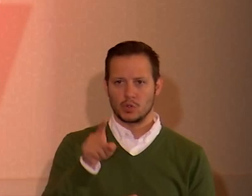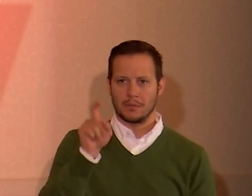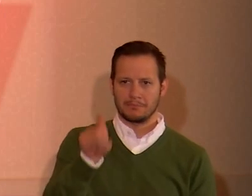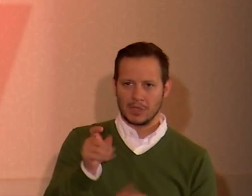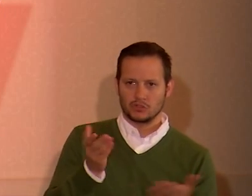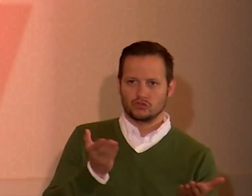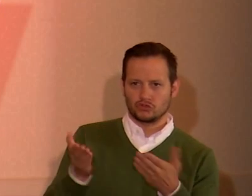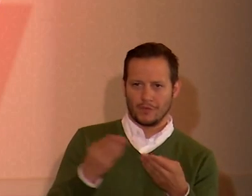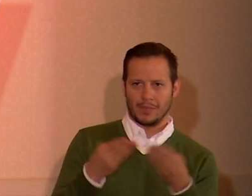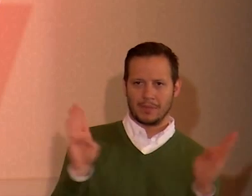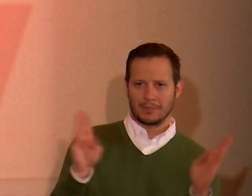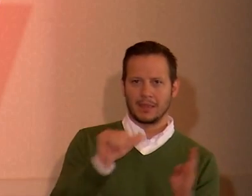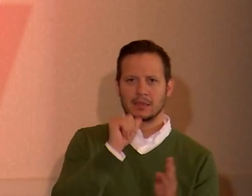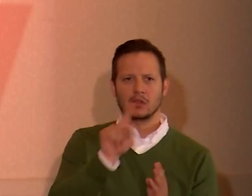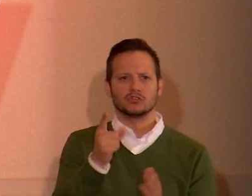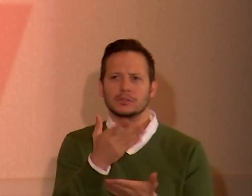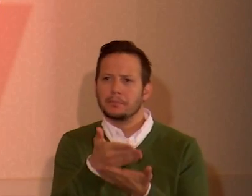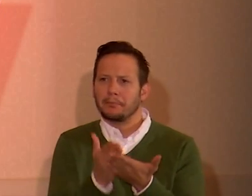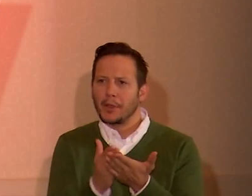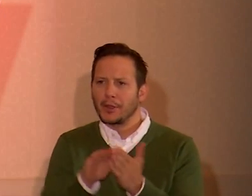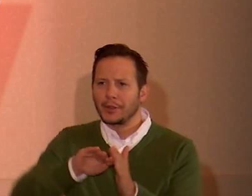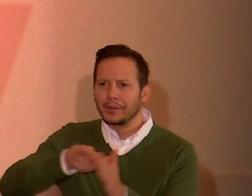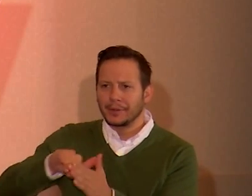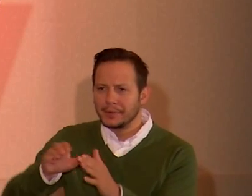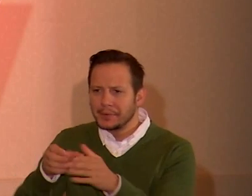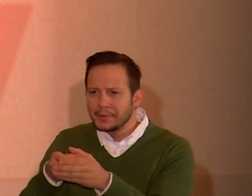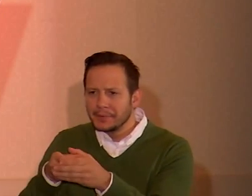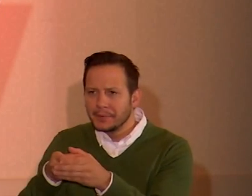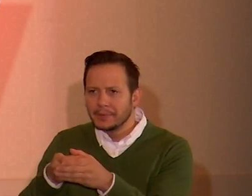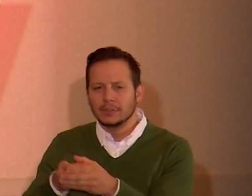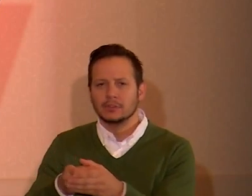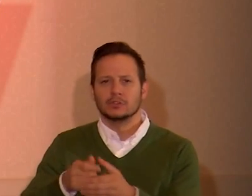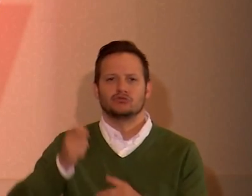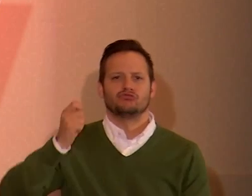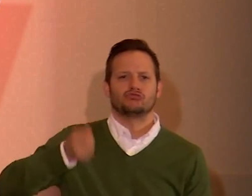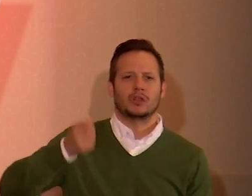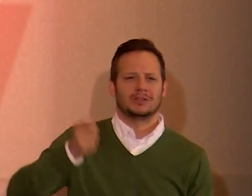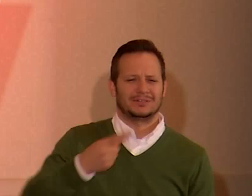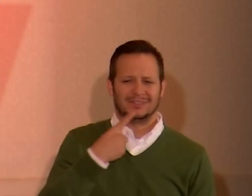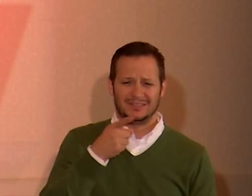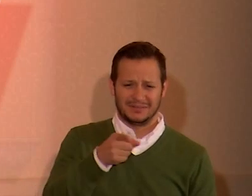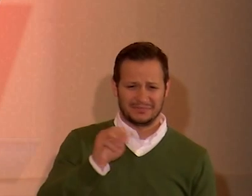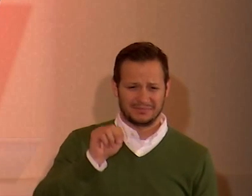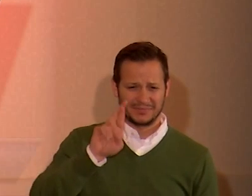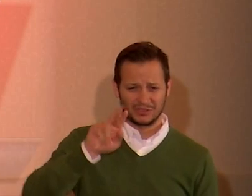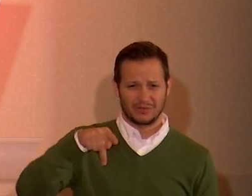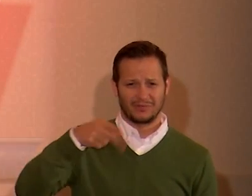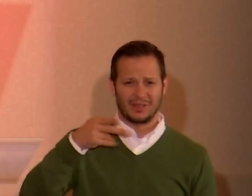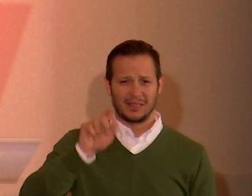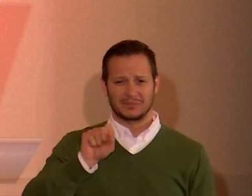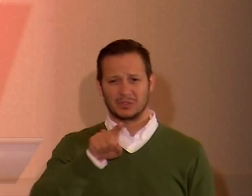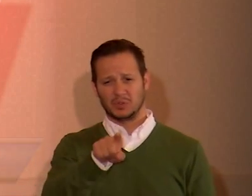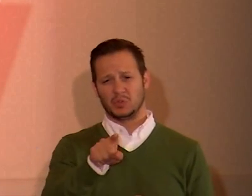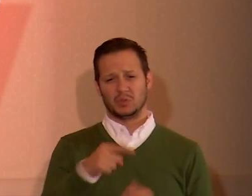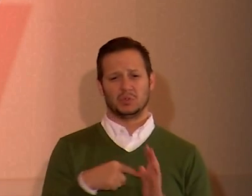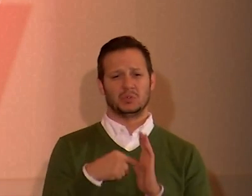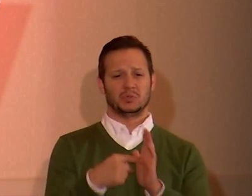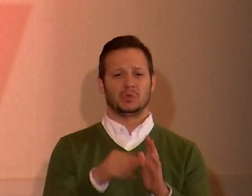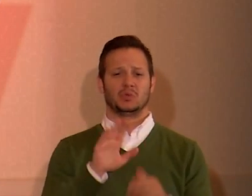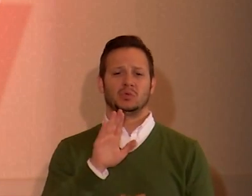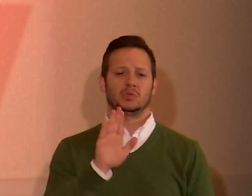the public, not just a part of the public. The judge rejected this idea that Mr. Phillips was somehow exercising